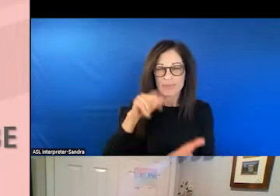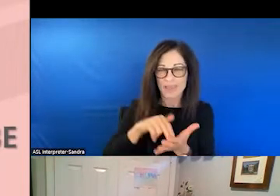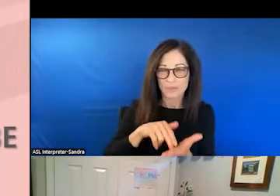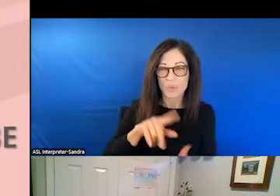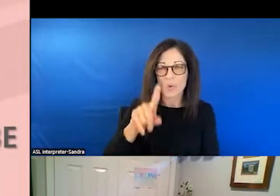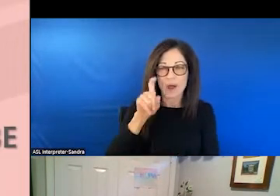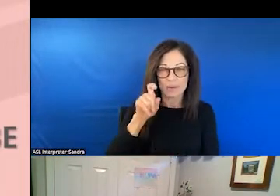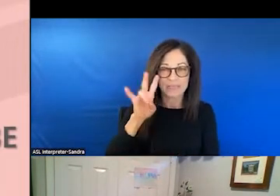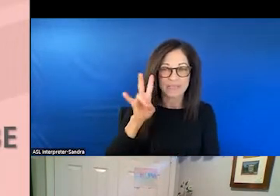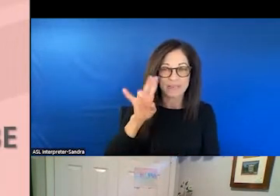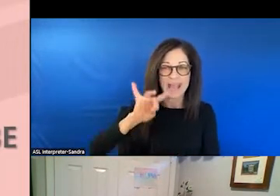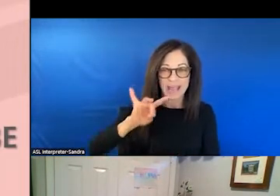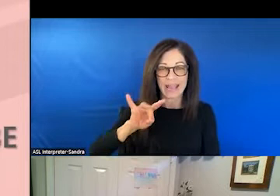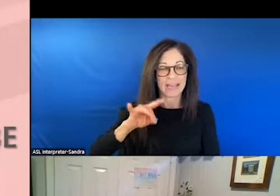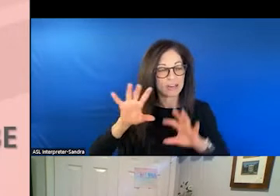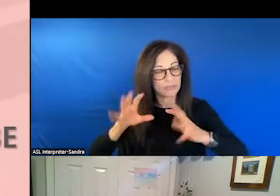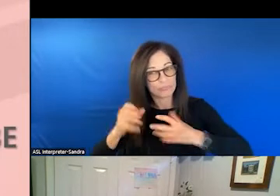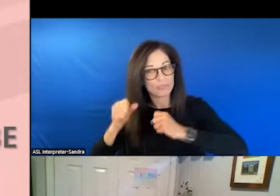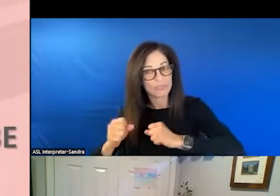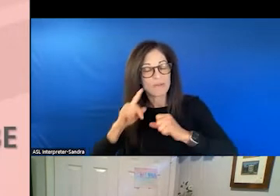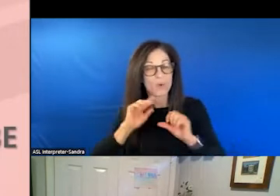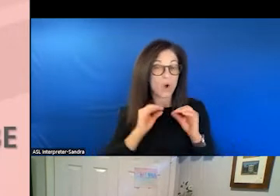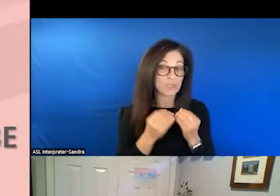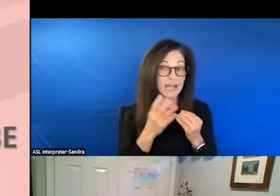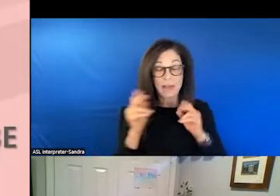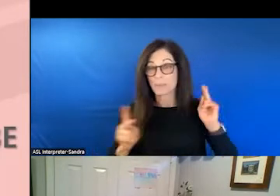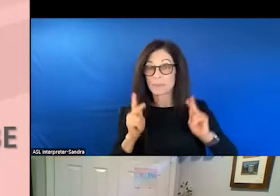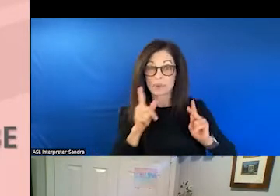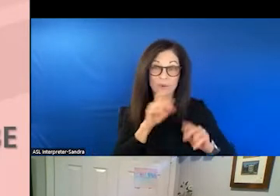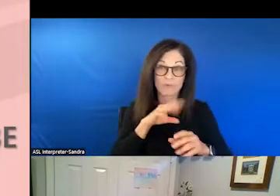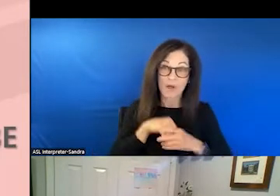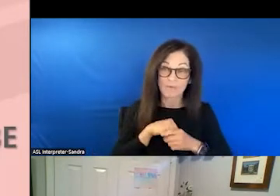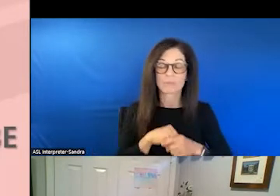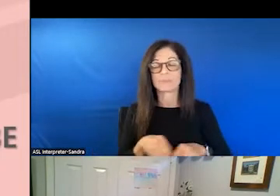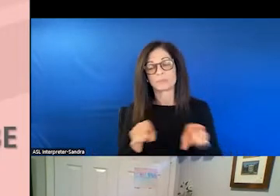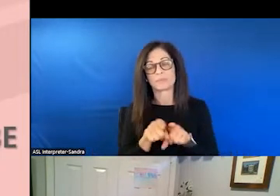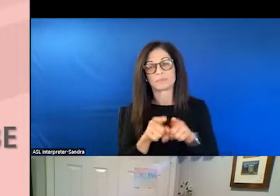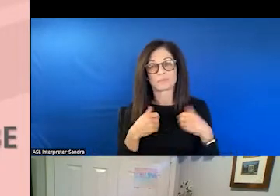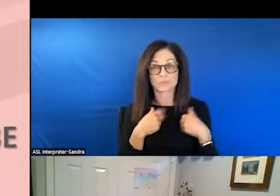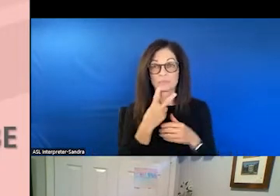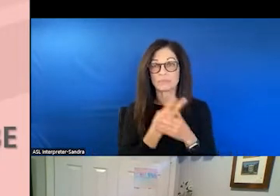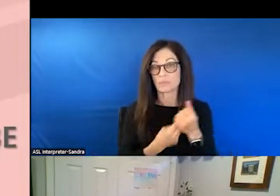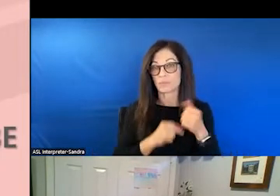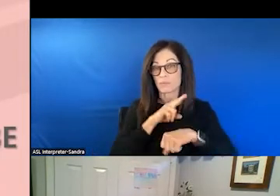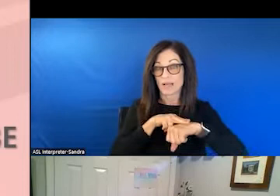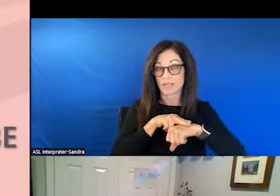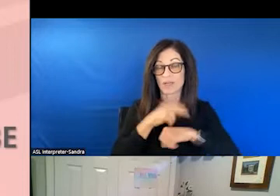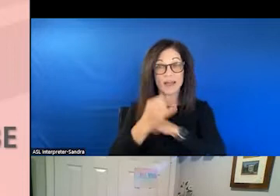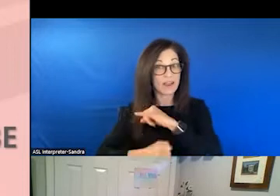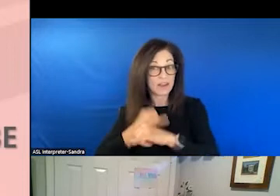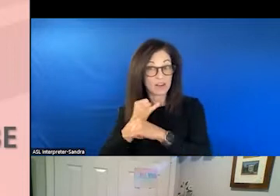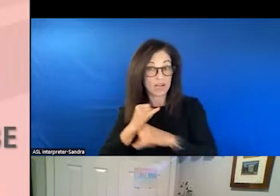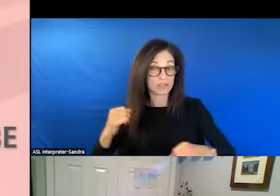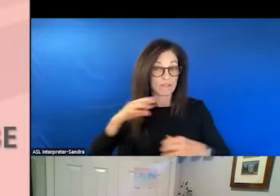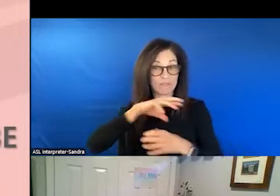3,178 strong in terms of organization and people involved. We also have both national and international